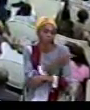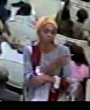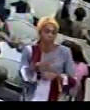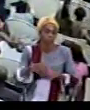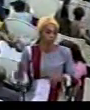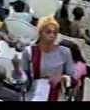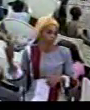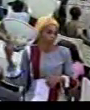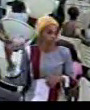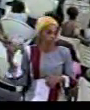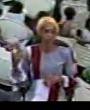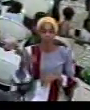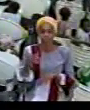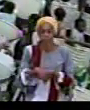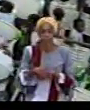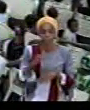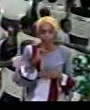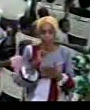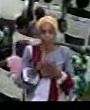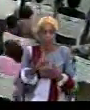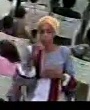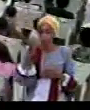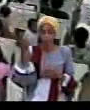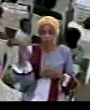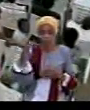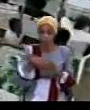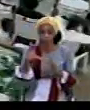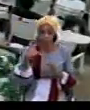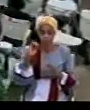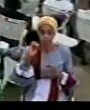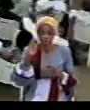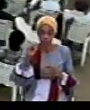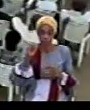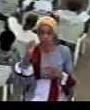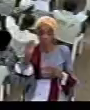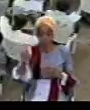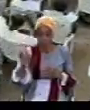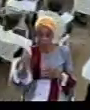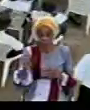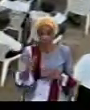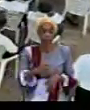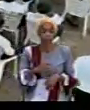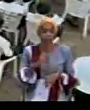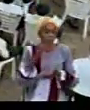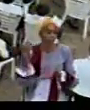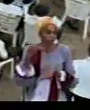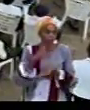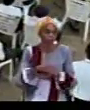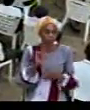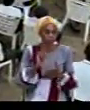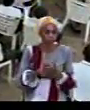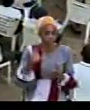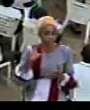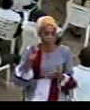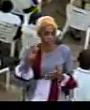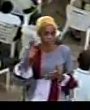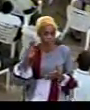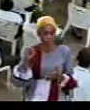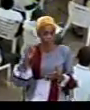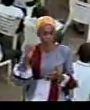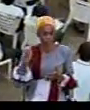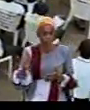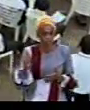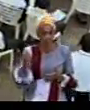that coma was paralyzed. After the ministration of our father in the faith, she was following